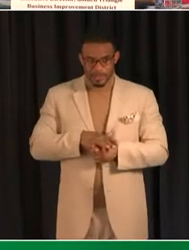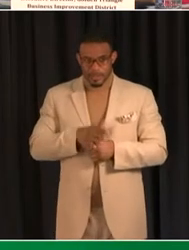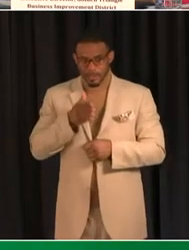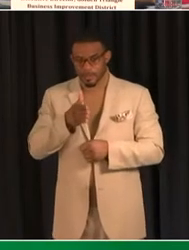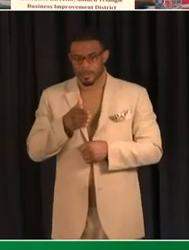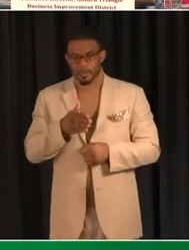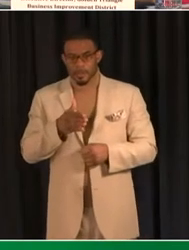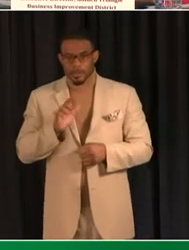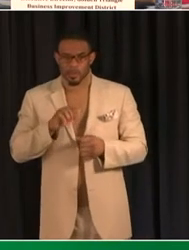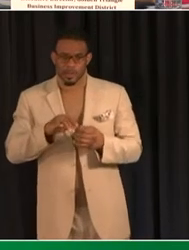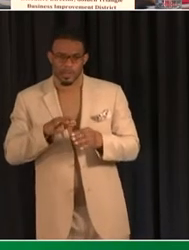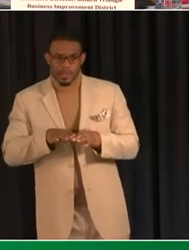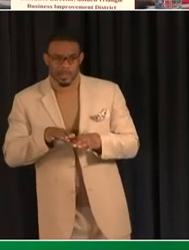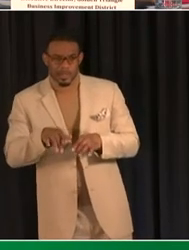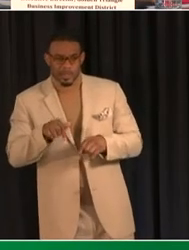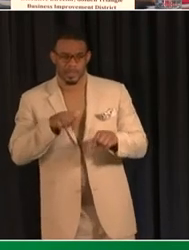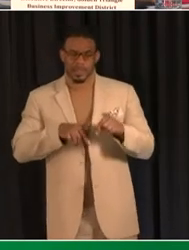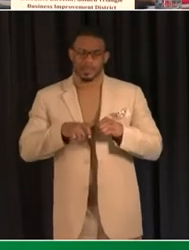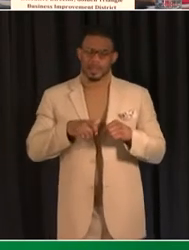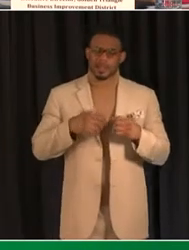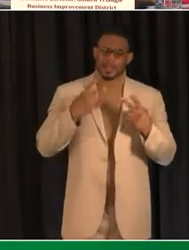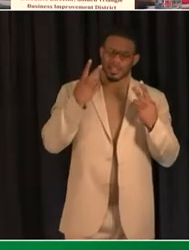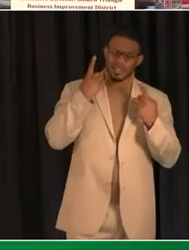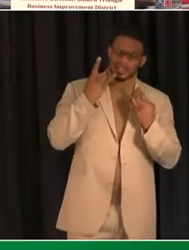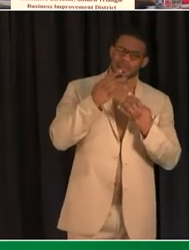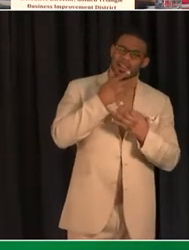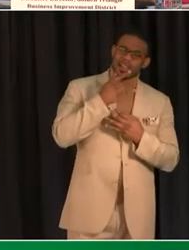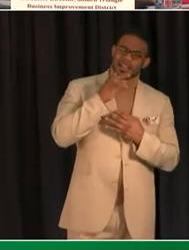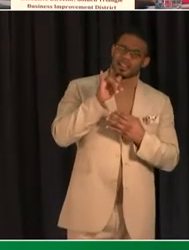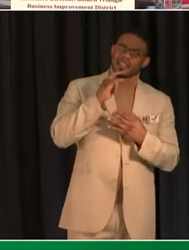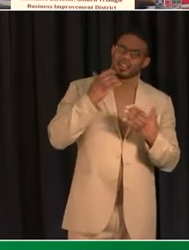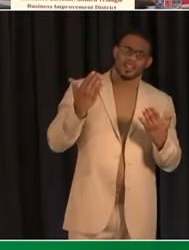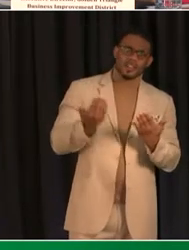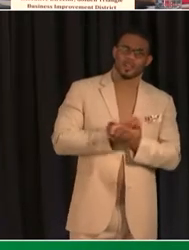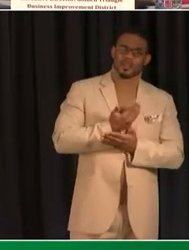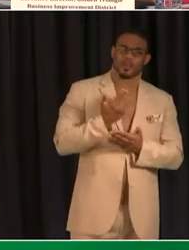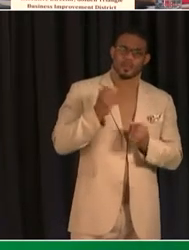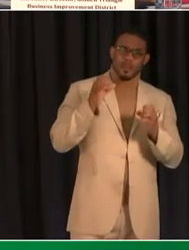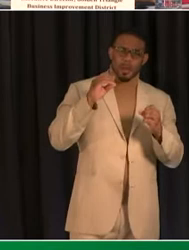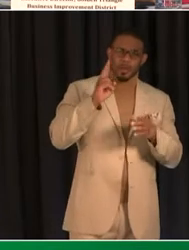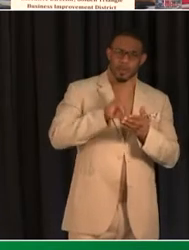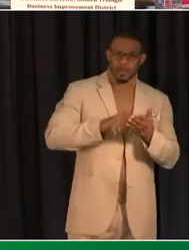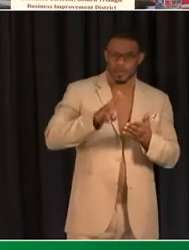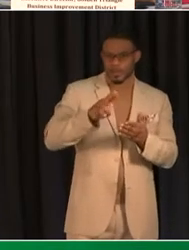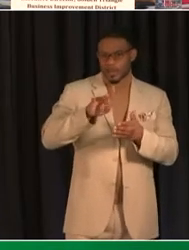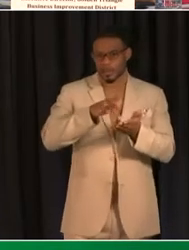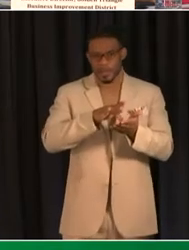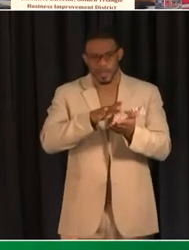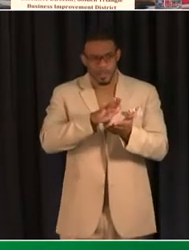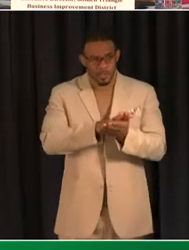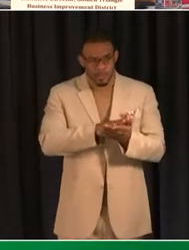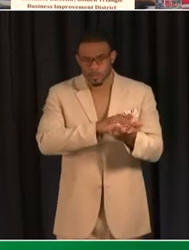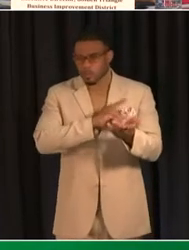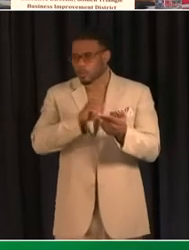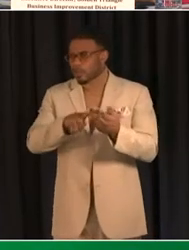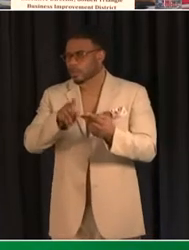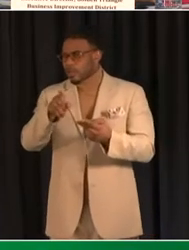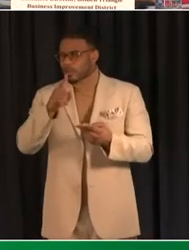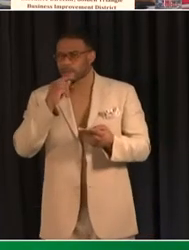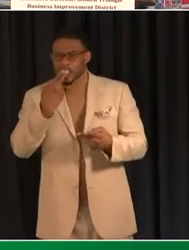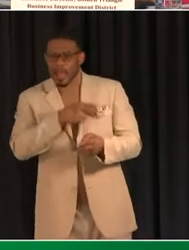district there. And when you step back, you think about it, this is a renowned university, right? There's a med school, there's